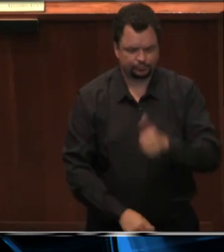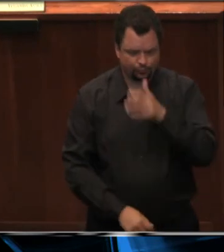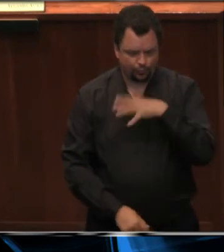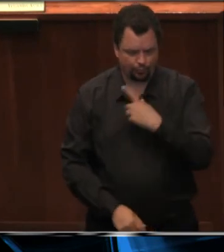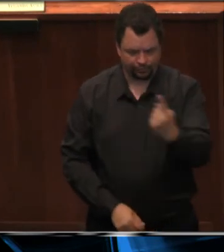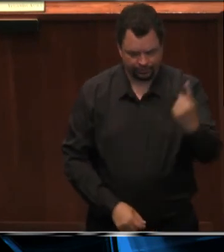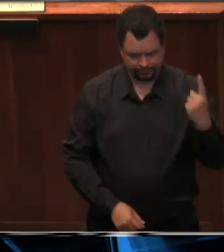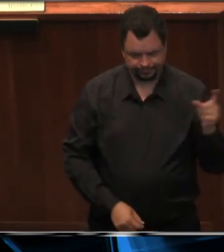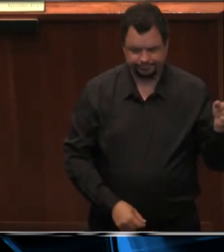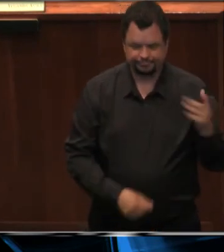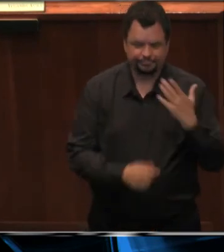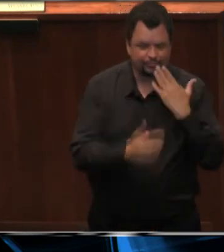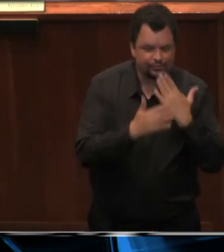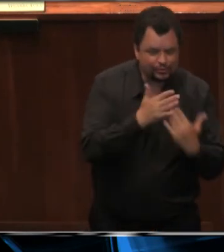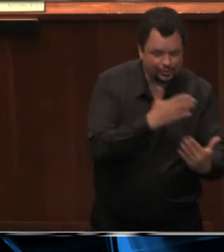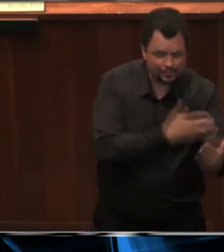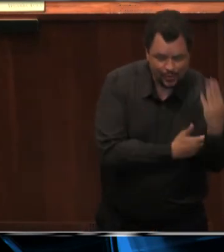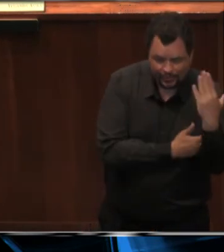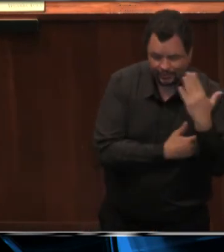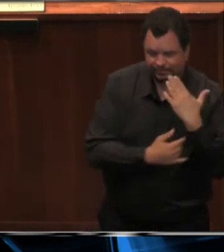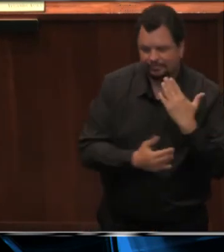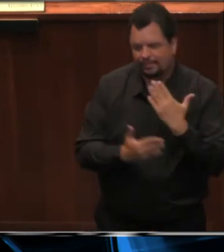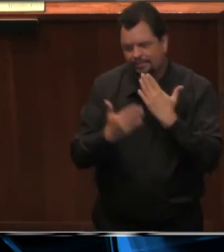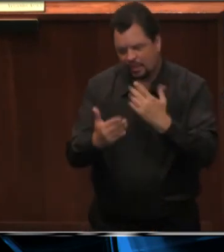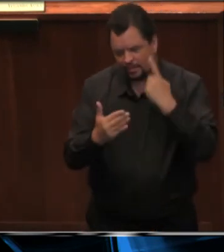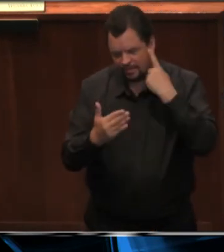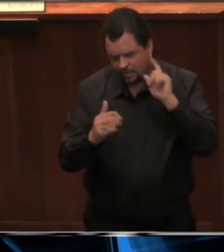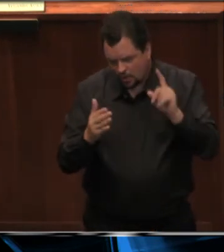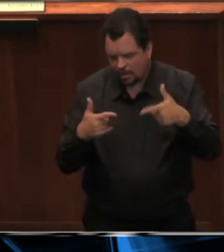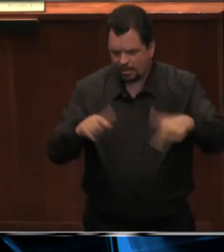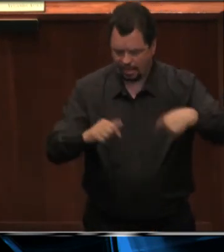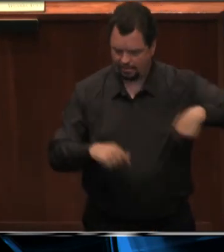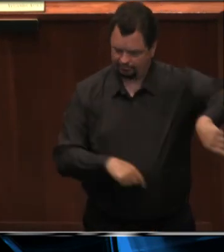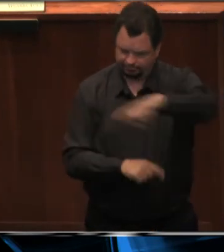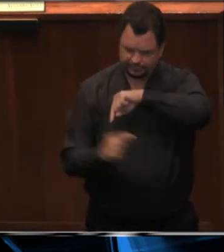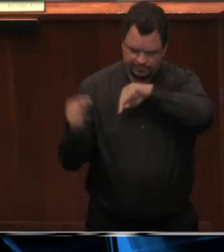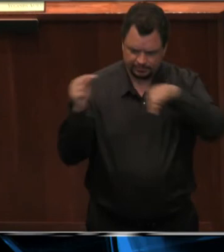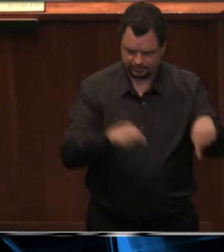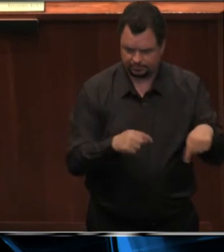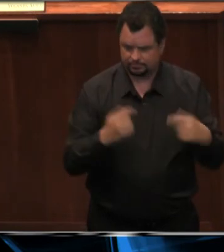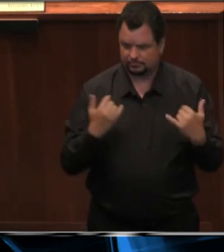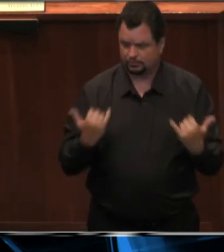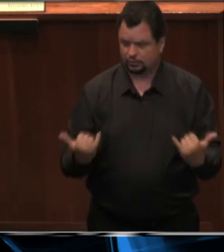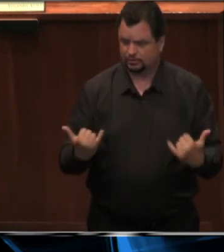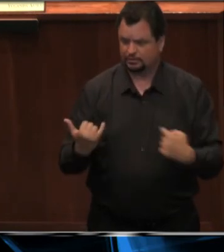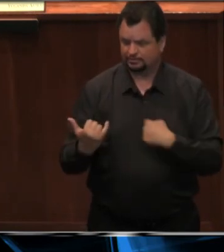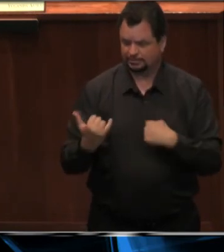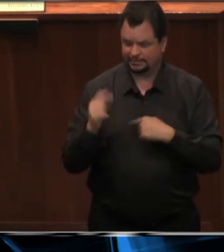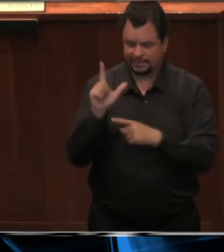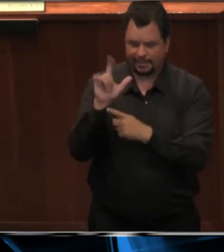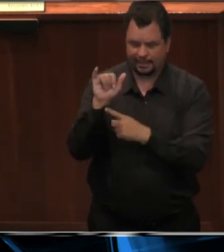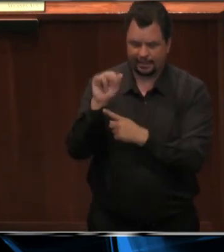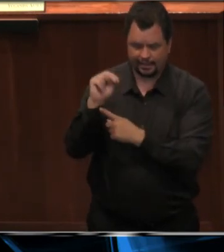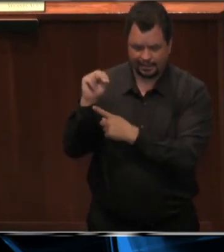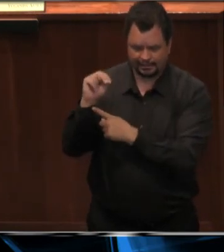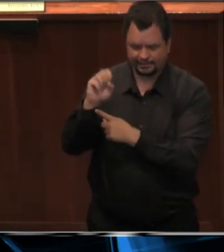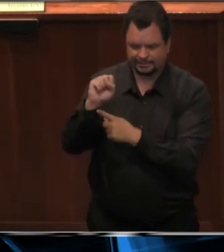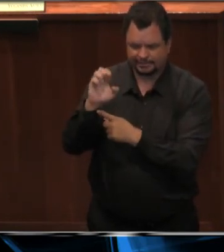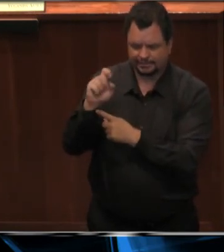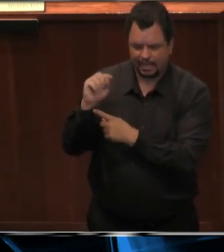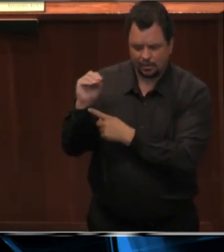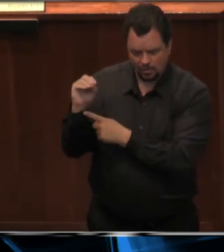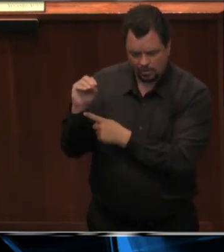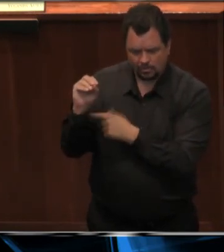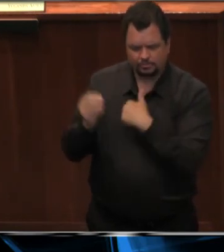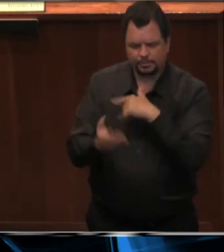Good morning, board members. Thank you for giving us an opportunity to speak today. My name is Lynn Cito, and I'm a teacher in Academy District 20 at the middle school level. I've taught